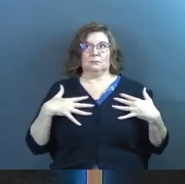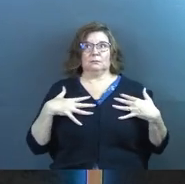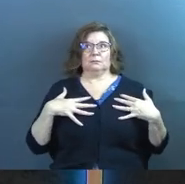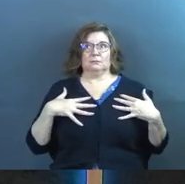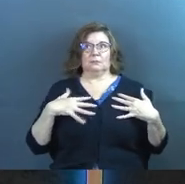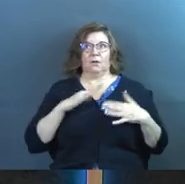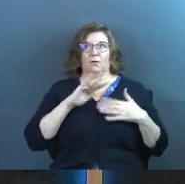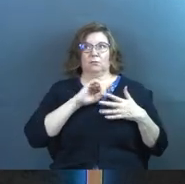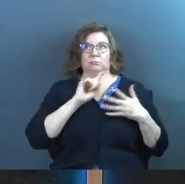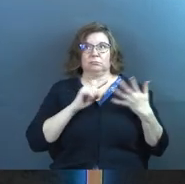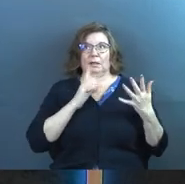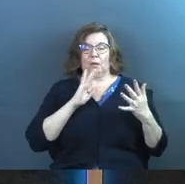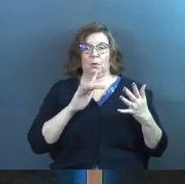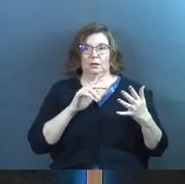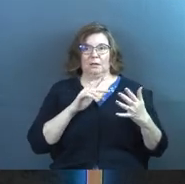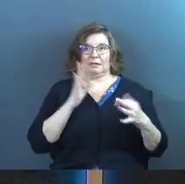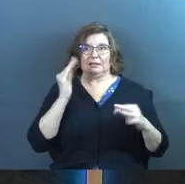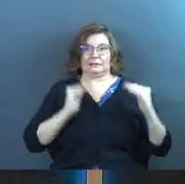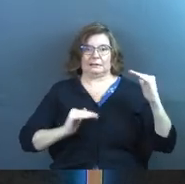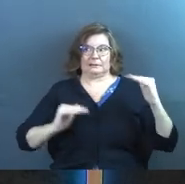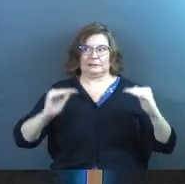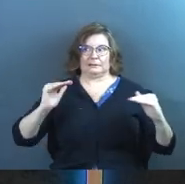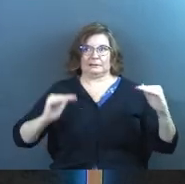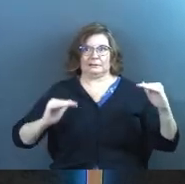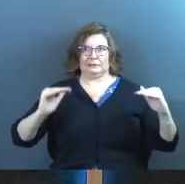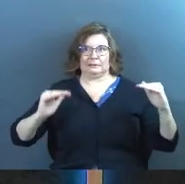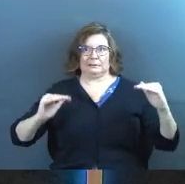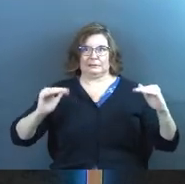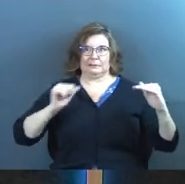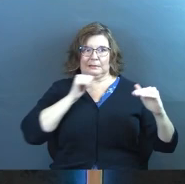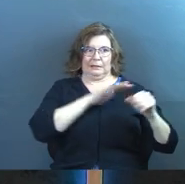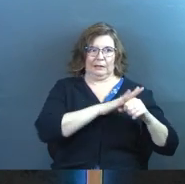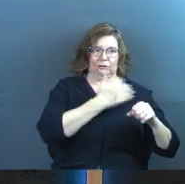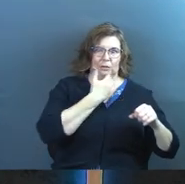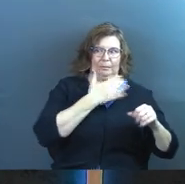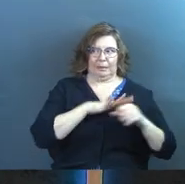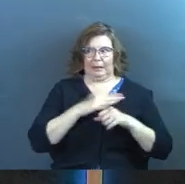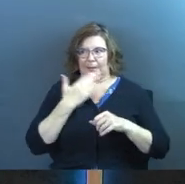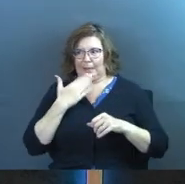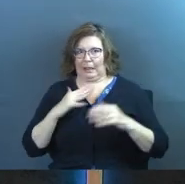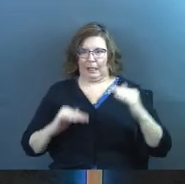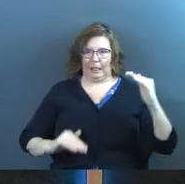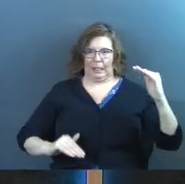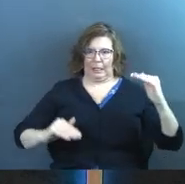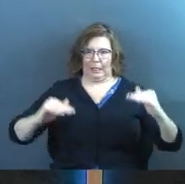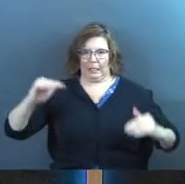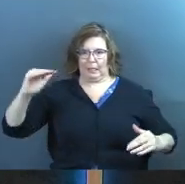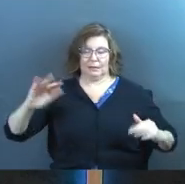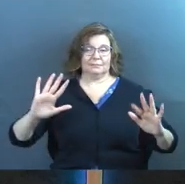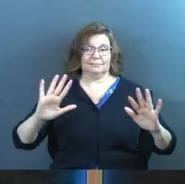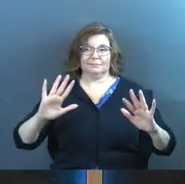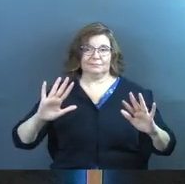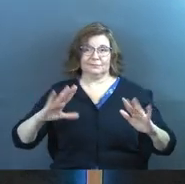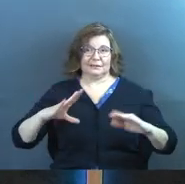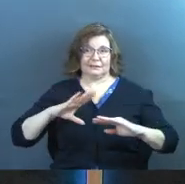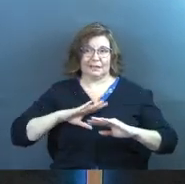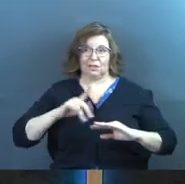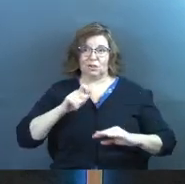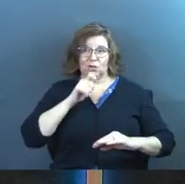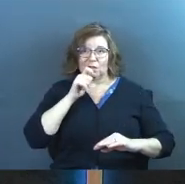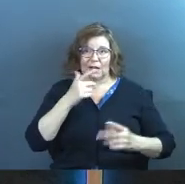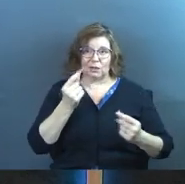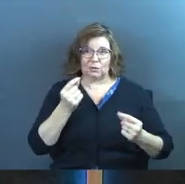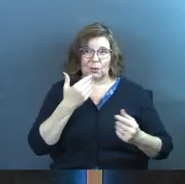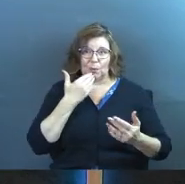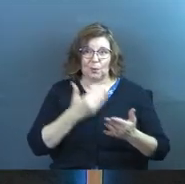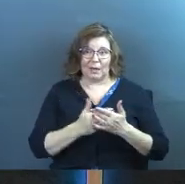terrified, right? That it's going to be the justice scales, and we did not do enough good, and we did plenty of bad, and all that kind of stuff. I'll just settle it for you. You're not